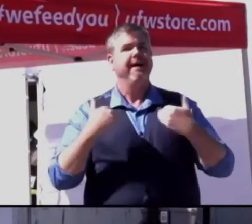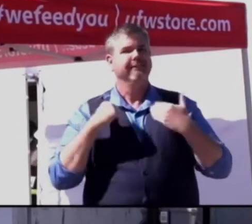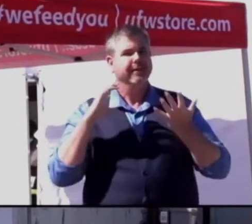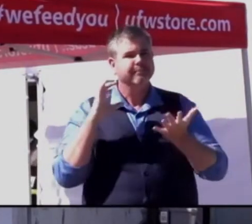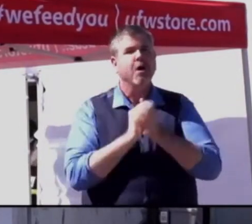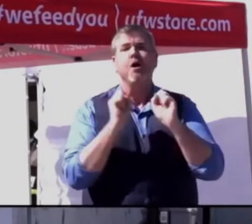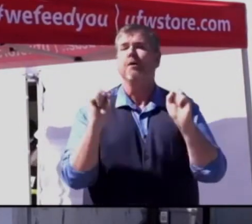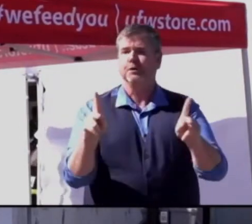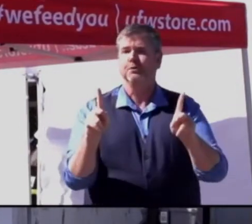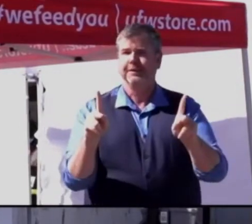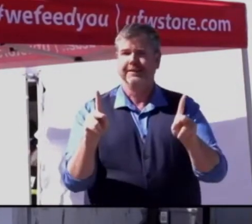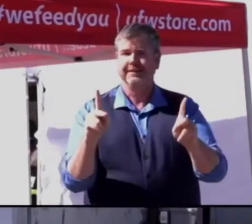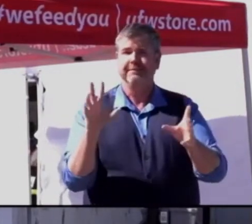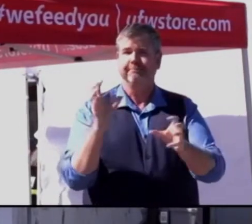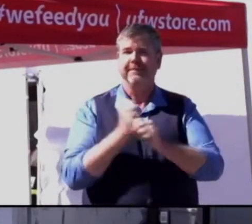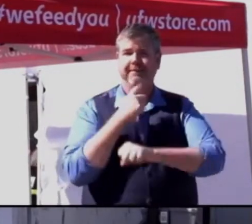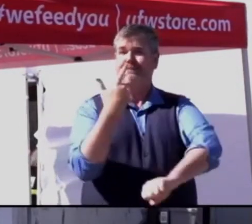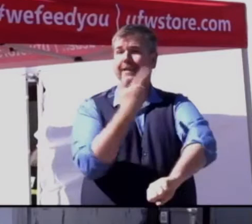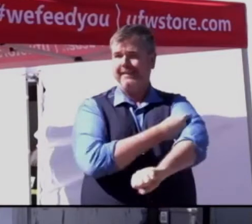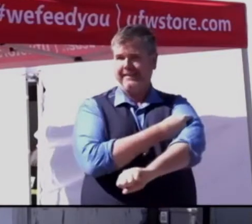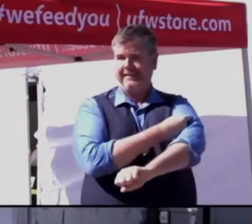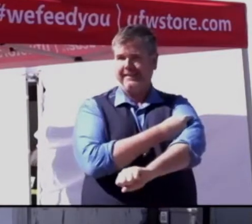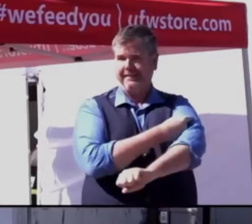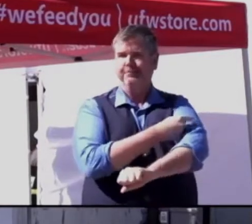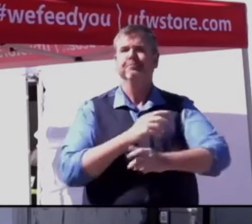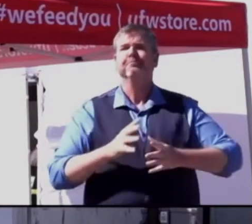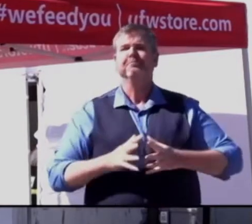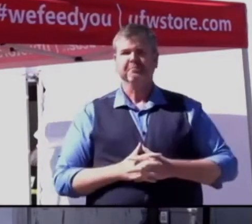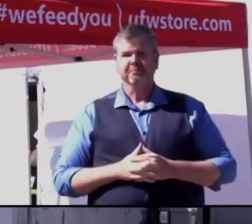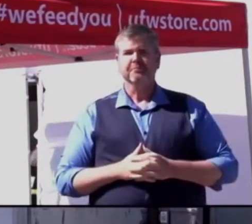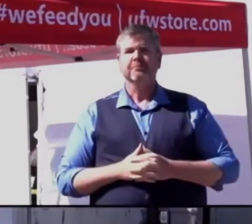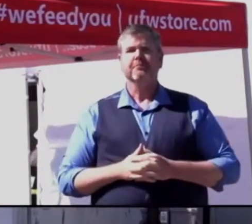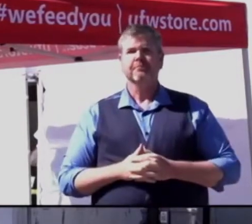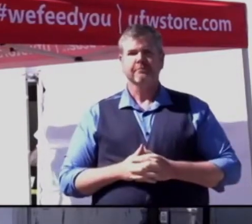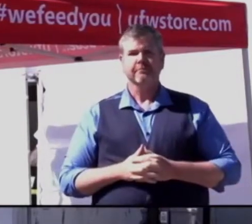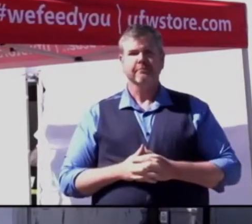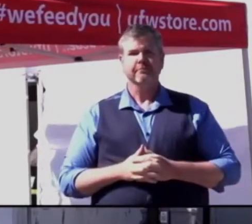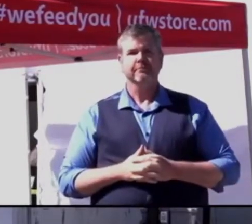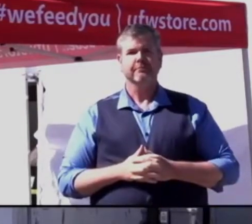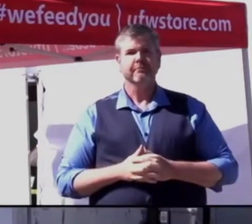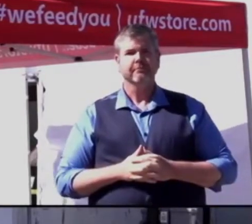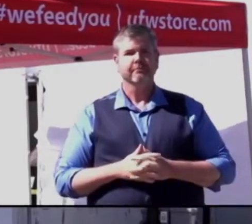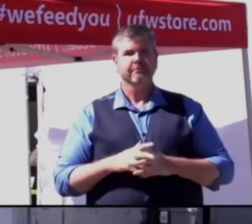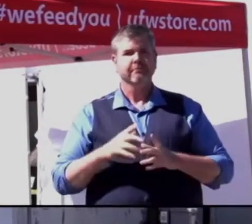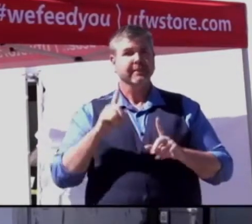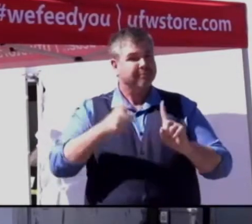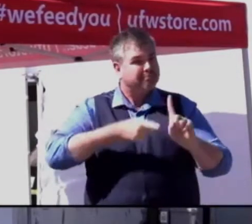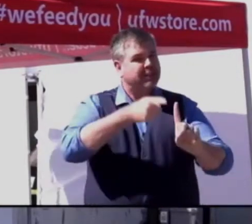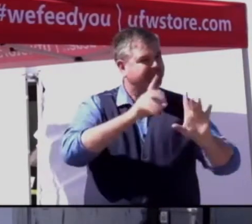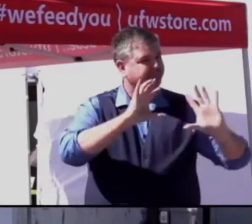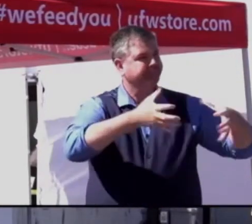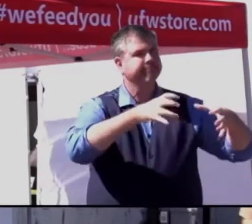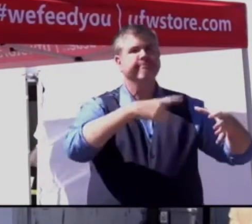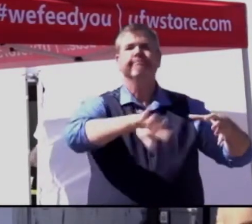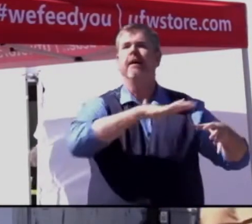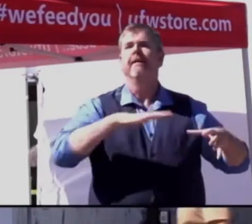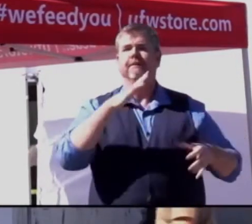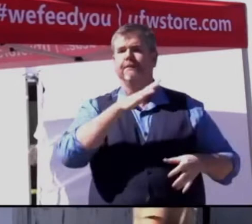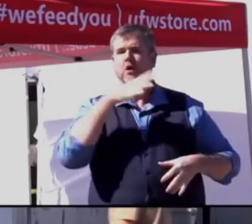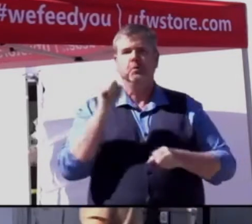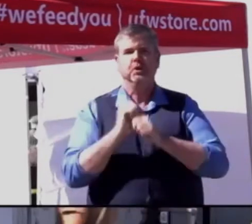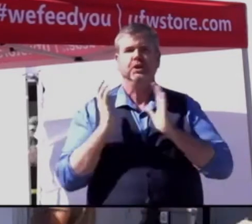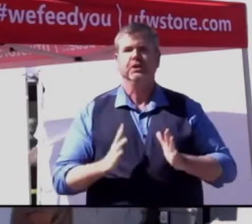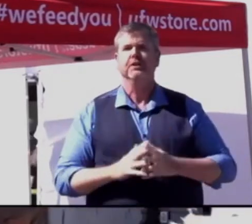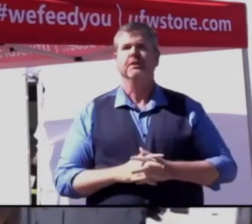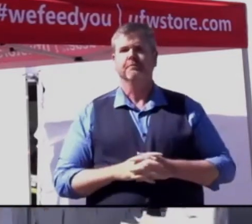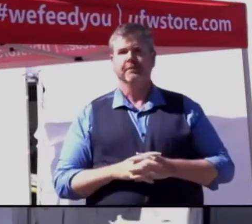vaccination when they become eligible, and especially those who are working in sectors that have been hardest hit